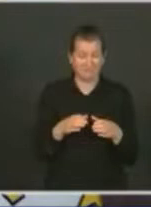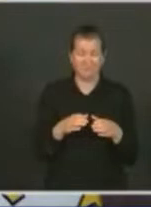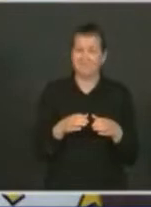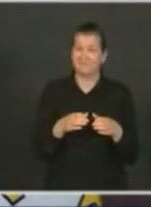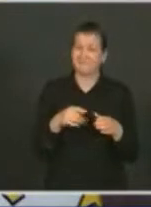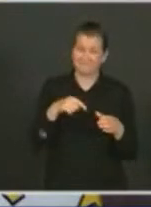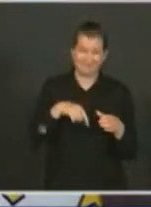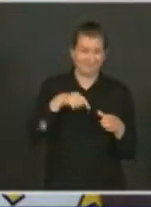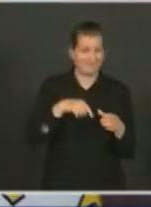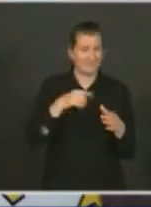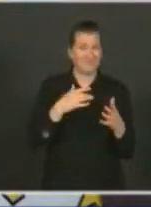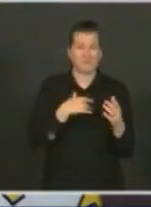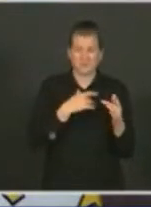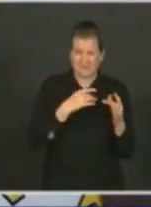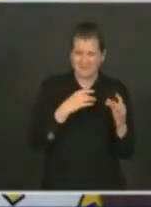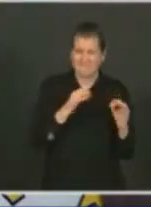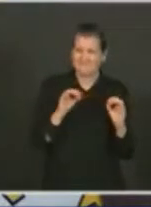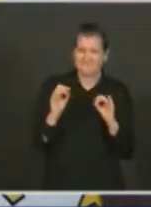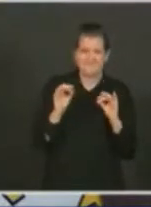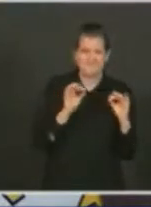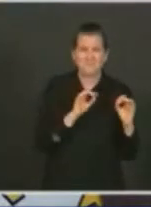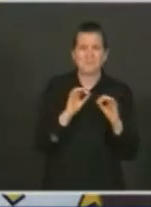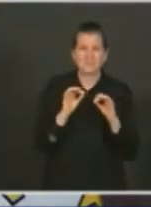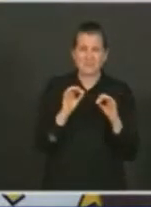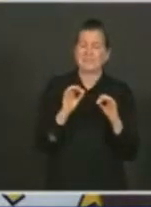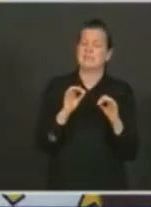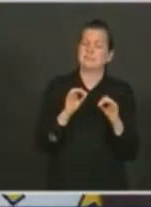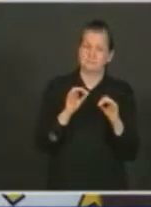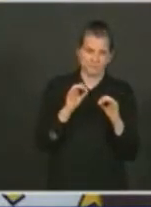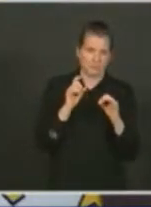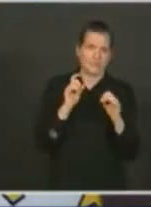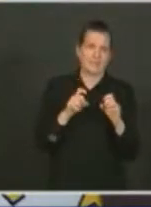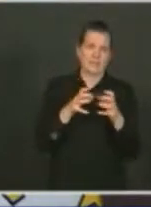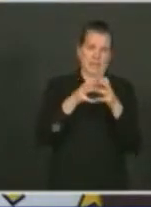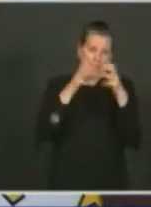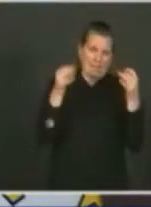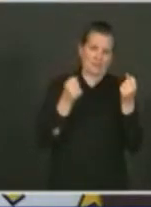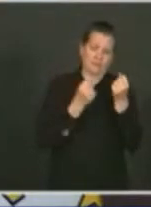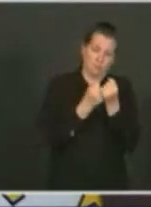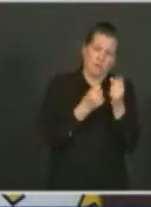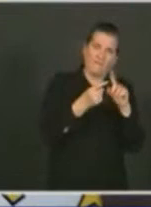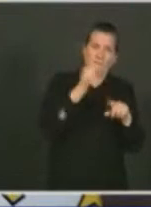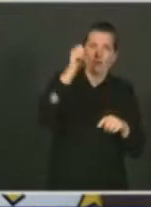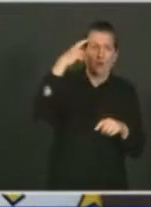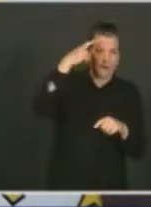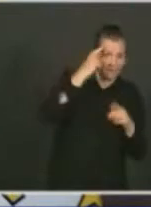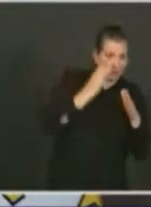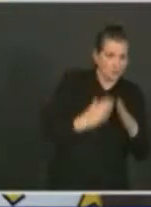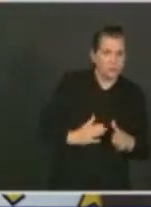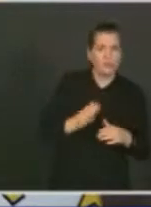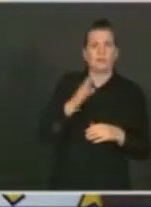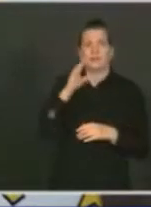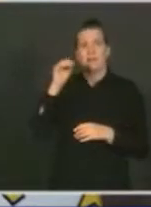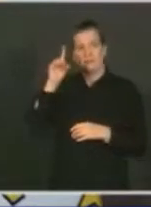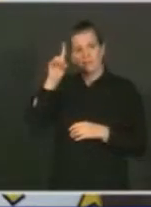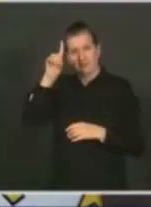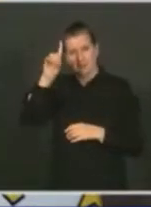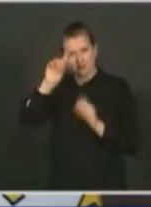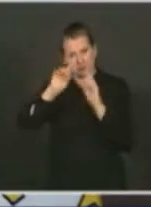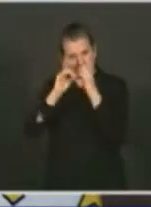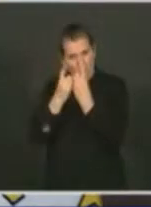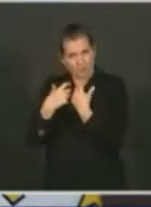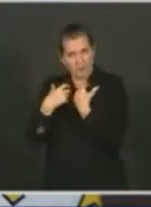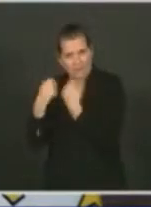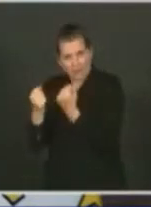across hospitals and system with tremendous support from Governor Raimondo and Dr. Alexander Scott and the Department of Health, who have all been